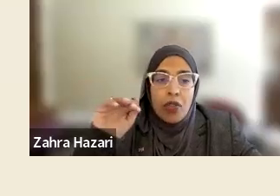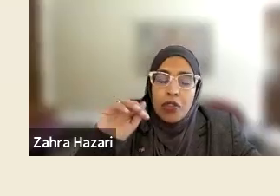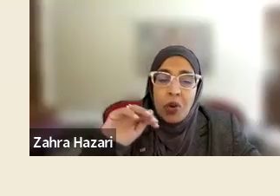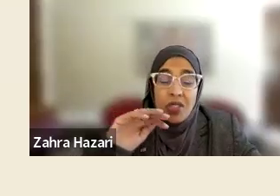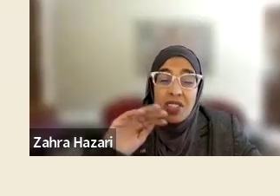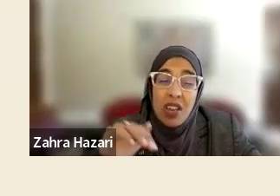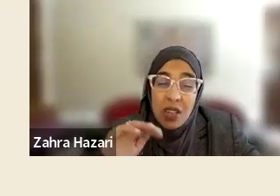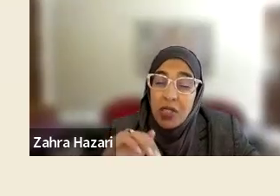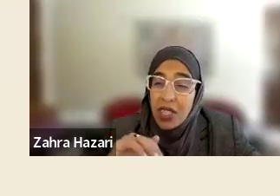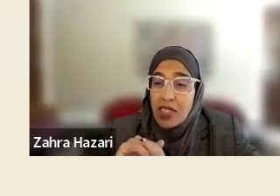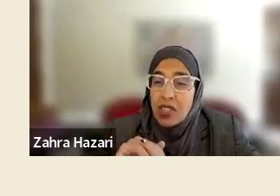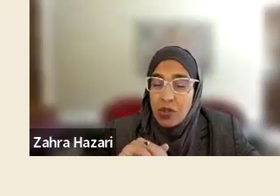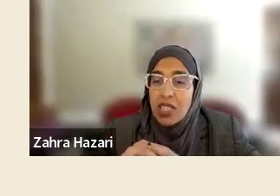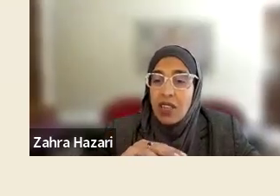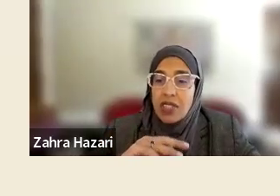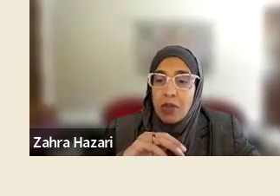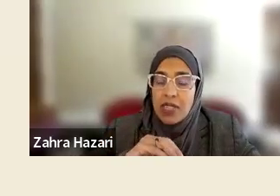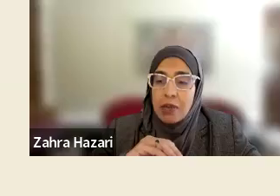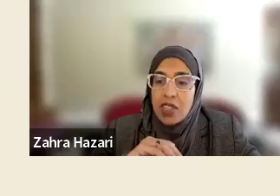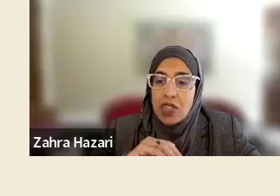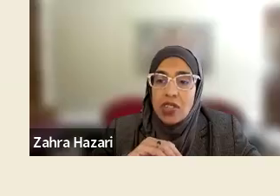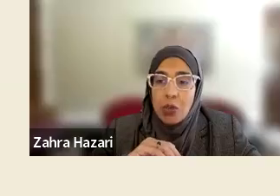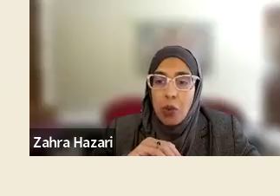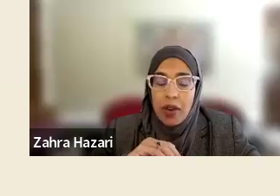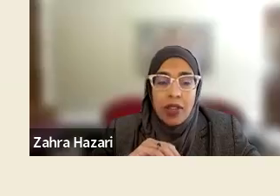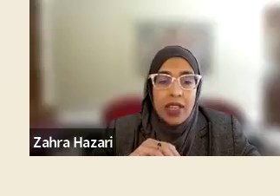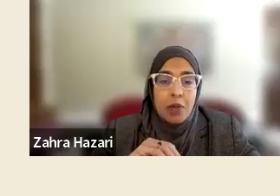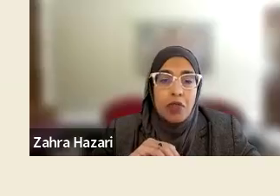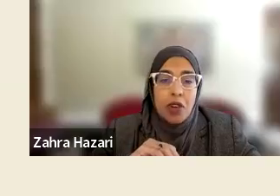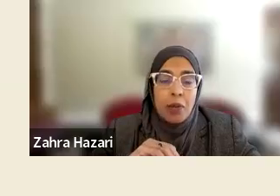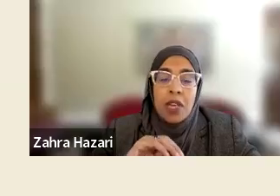quick overview. I was going to talk about the history of some of these measures and